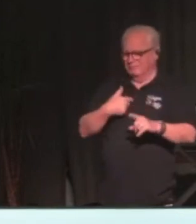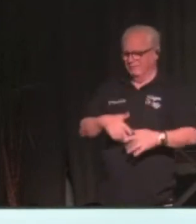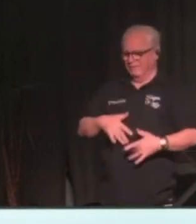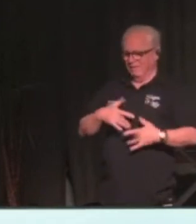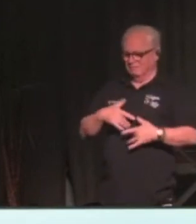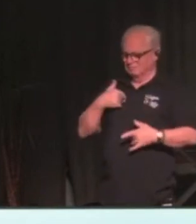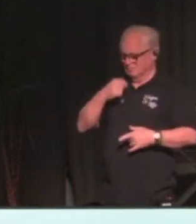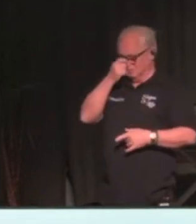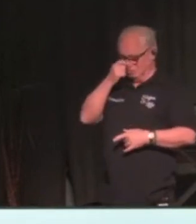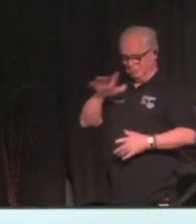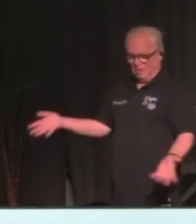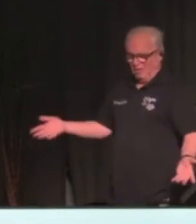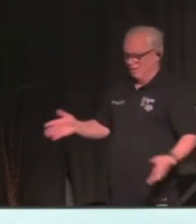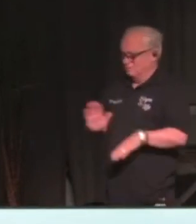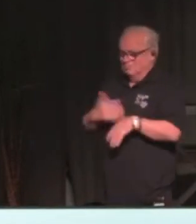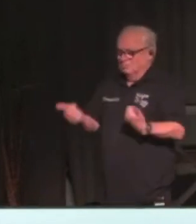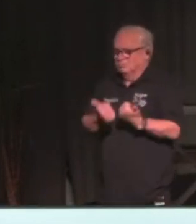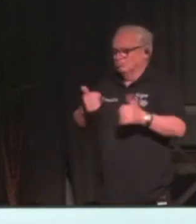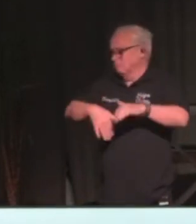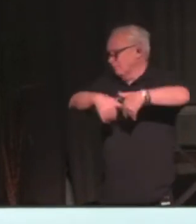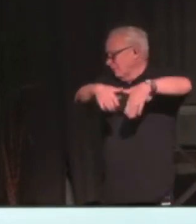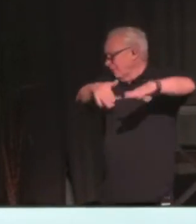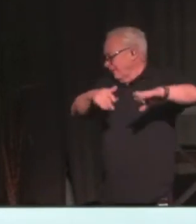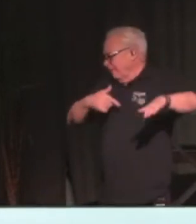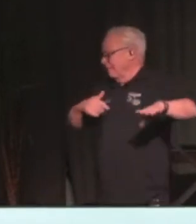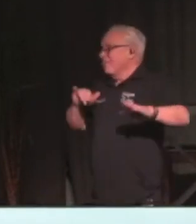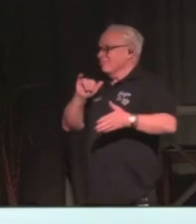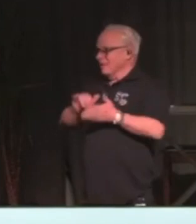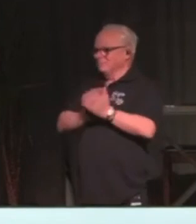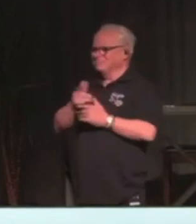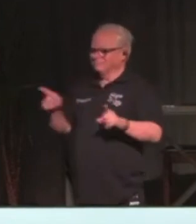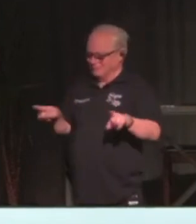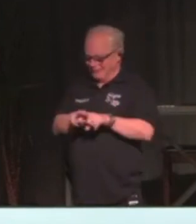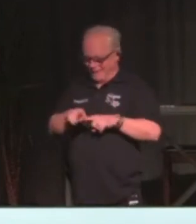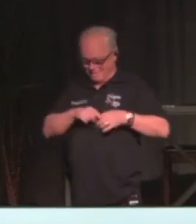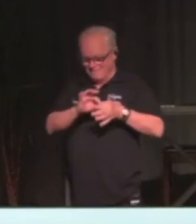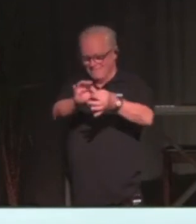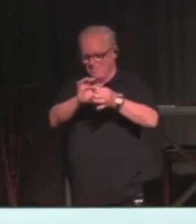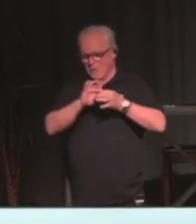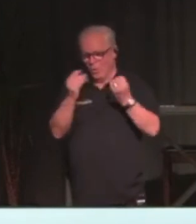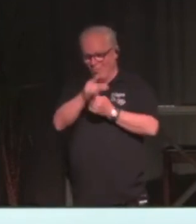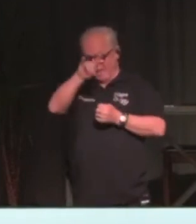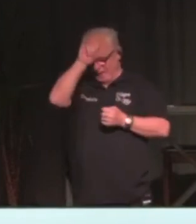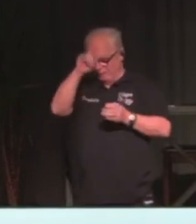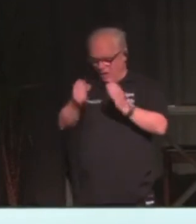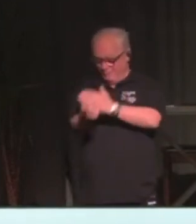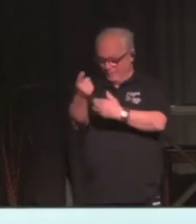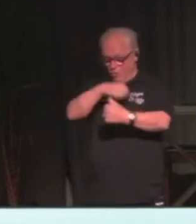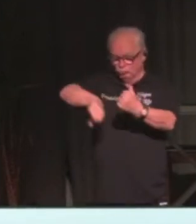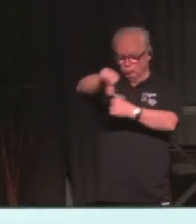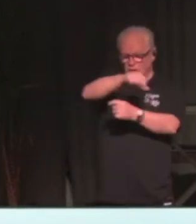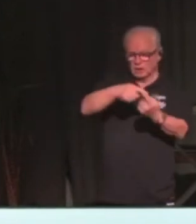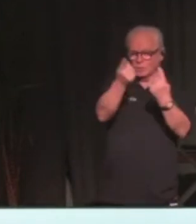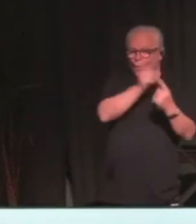the circumstances that are around us, or your thinking is complicit with the evil that's taking place around us. Because